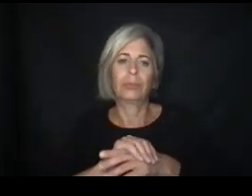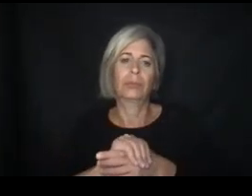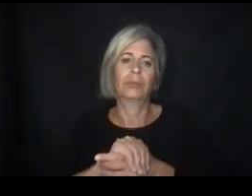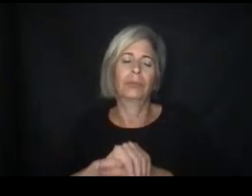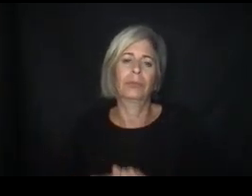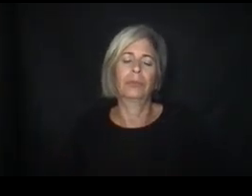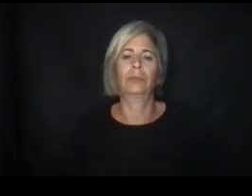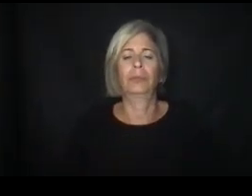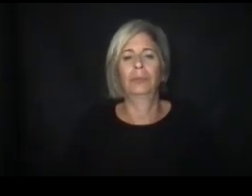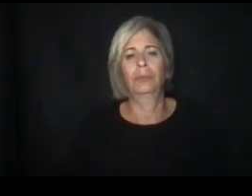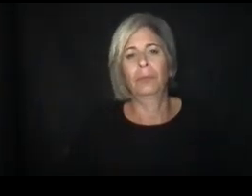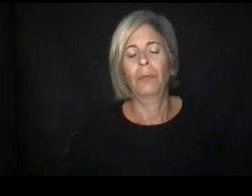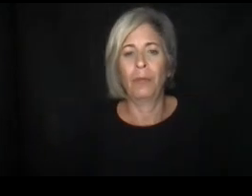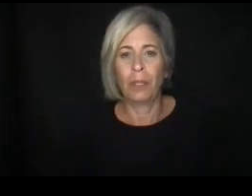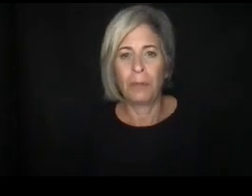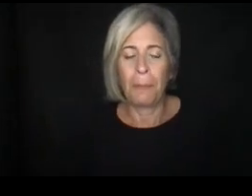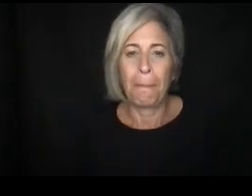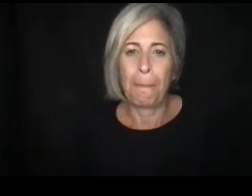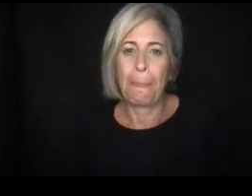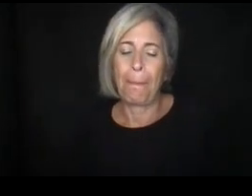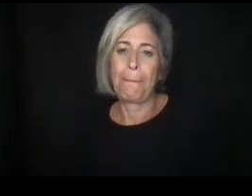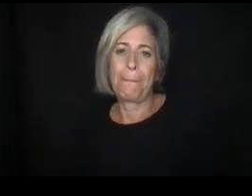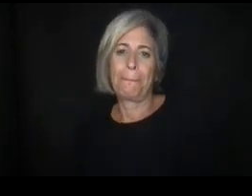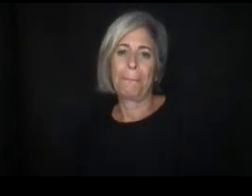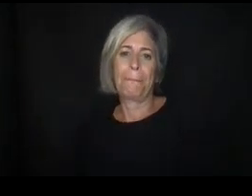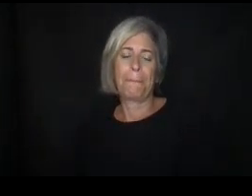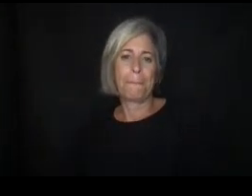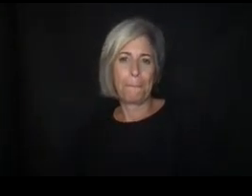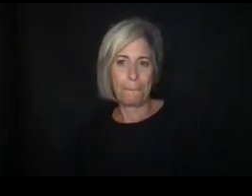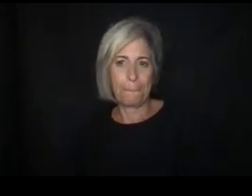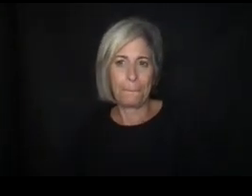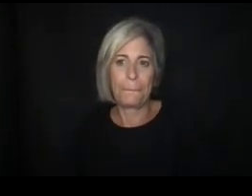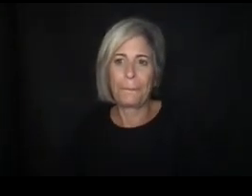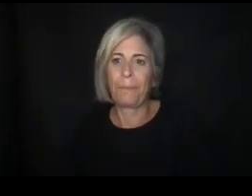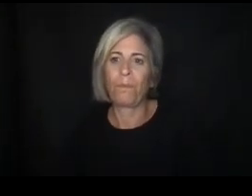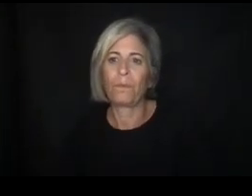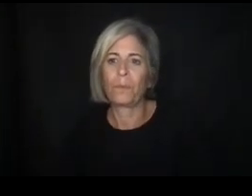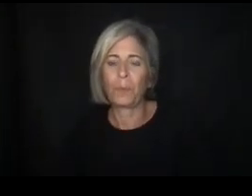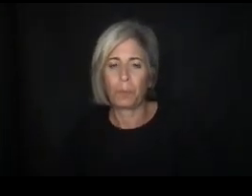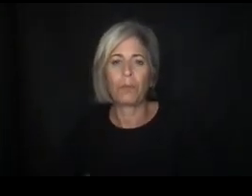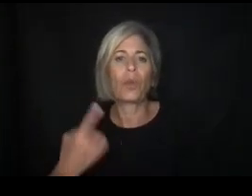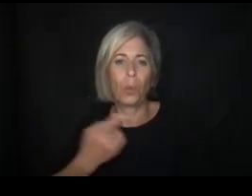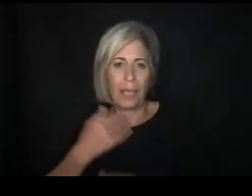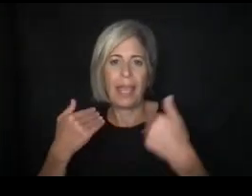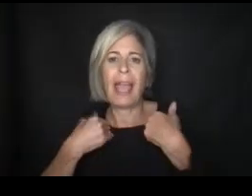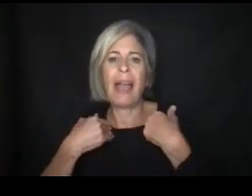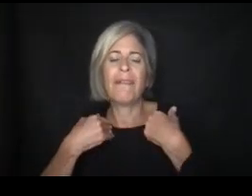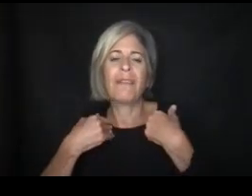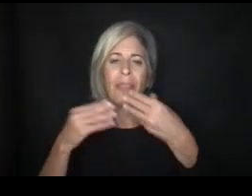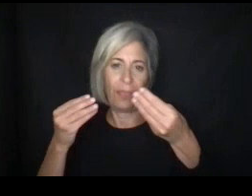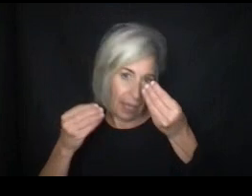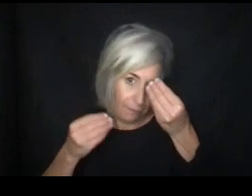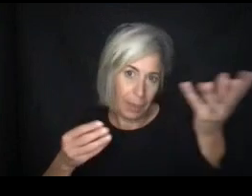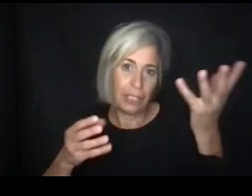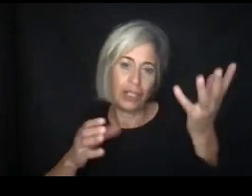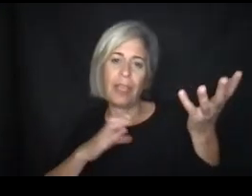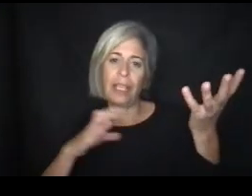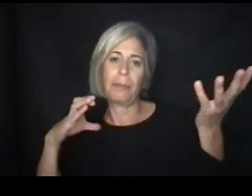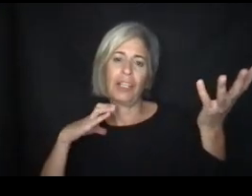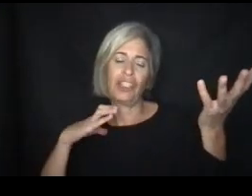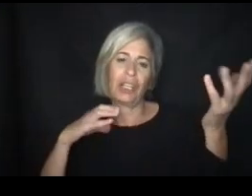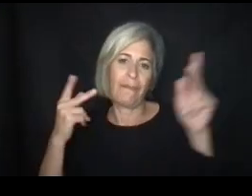So we will have to provide you with the total count to date through our SurveyMonkey, but we do have that information. And the commission has asked us to